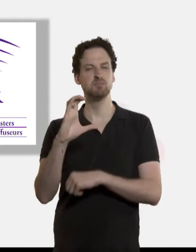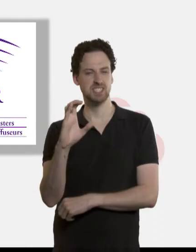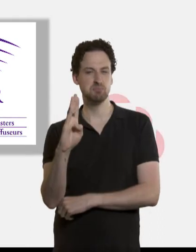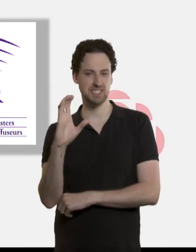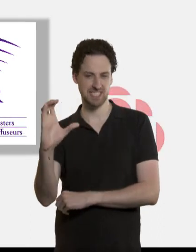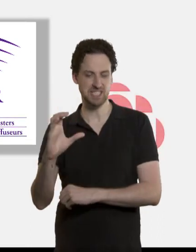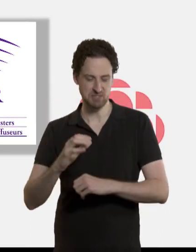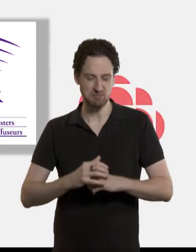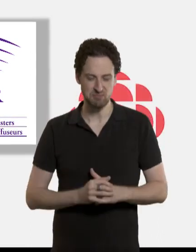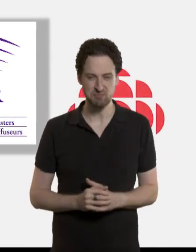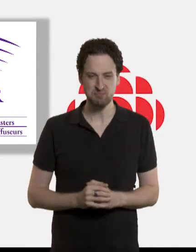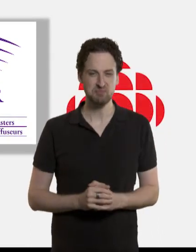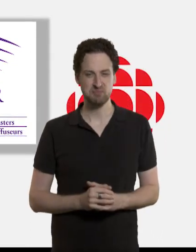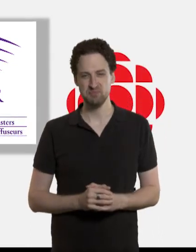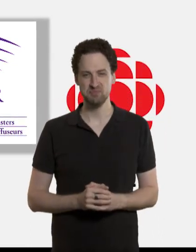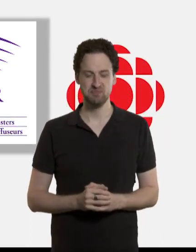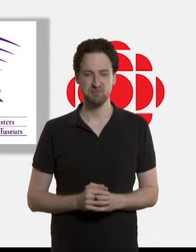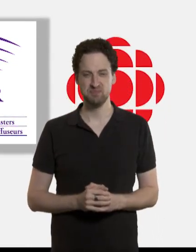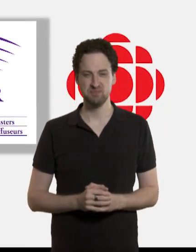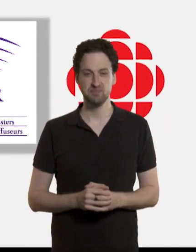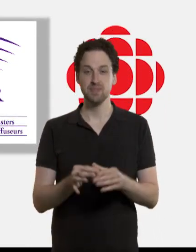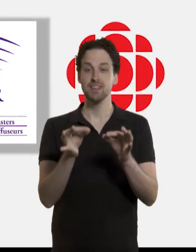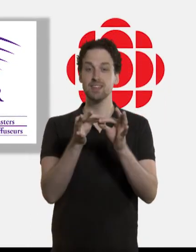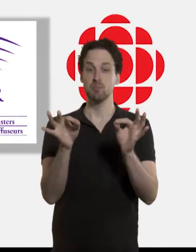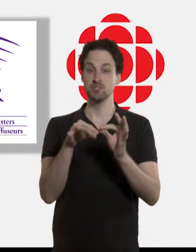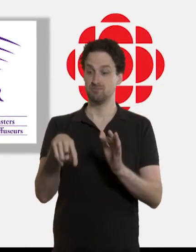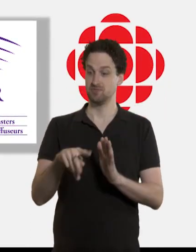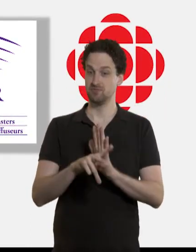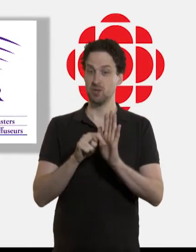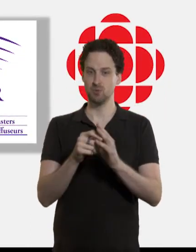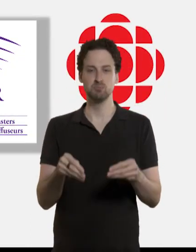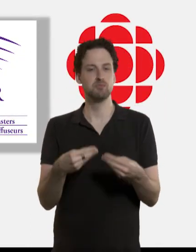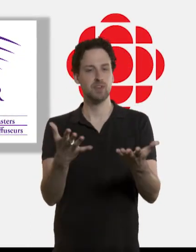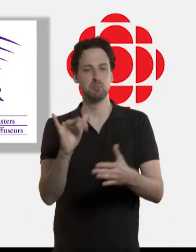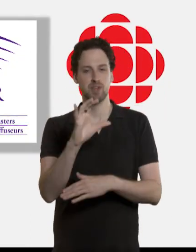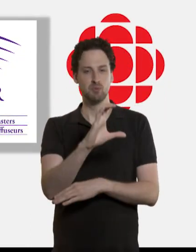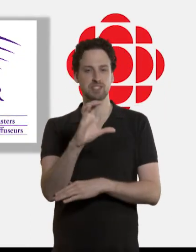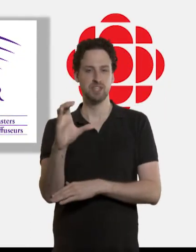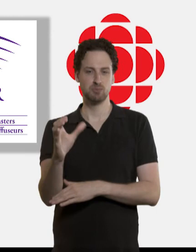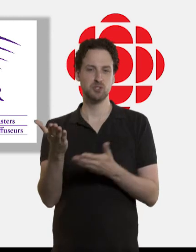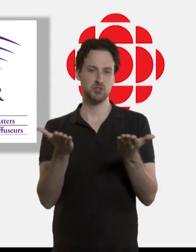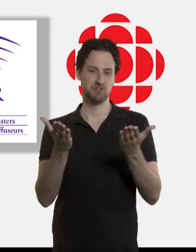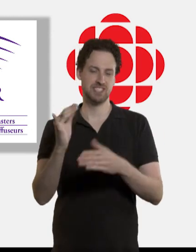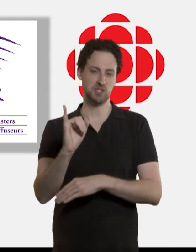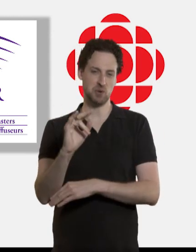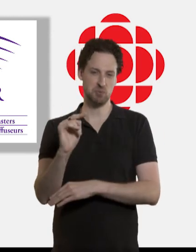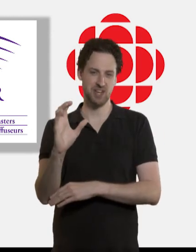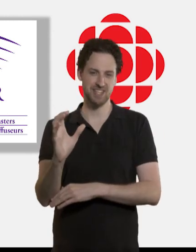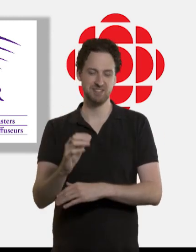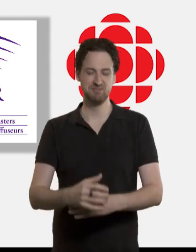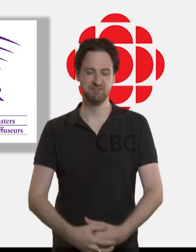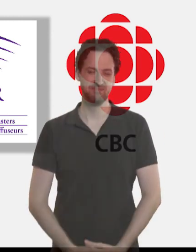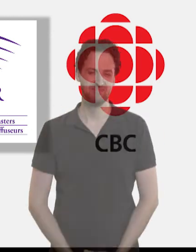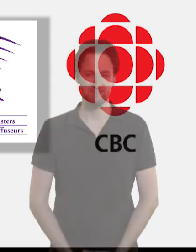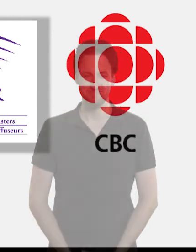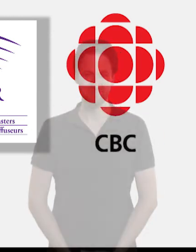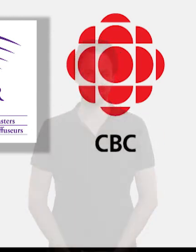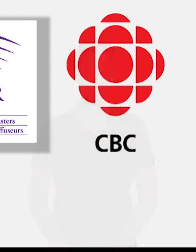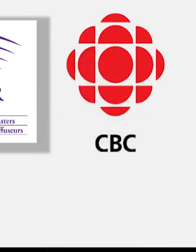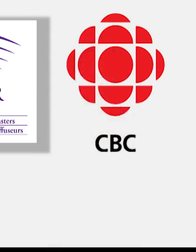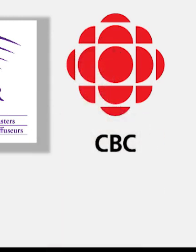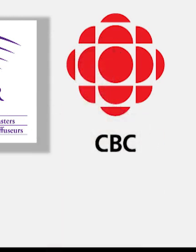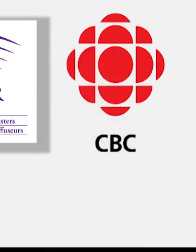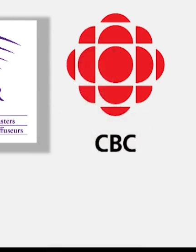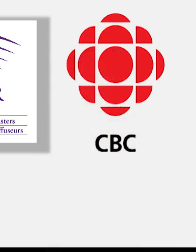of Broadcasters and the CBC. Captioning for this video was prepared by Closed Caption Services Incorporated.